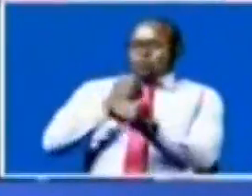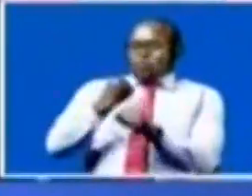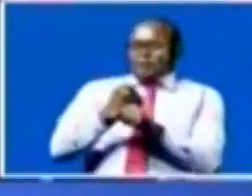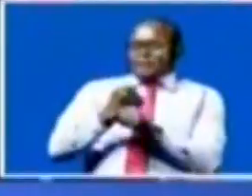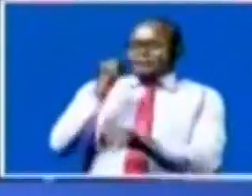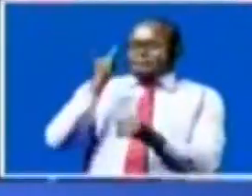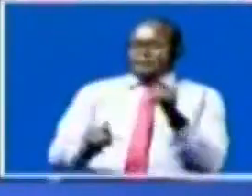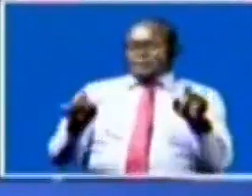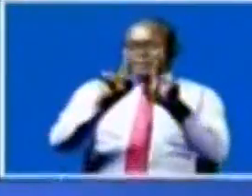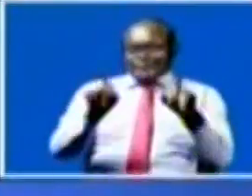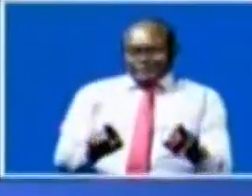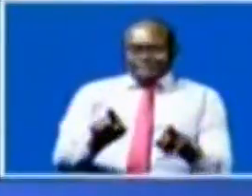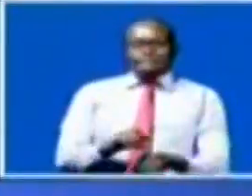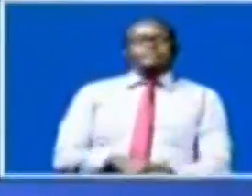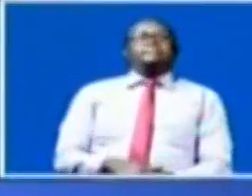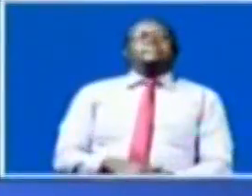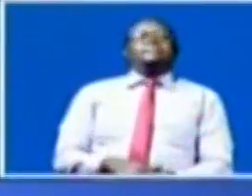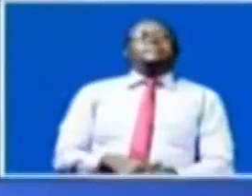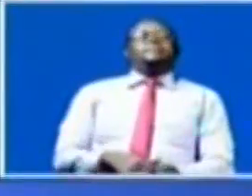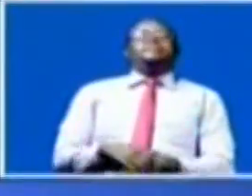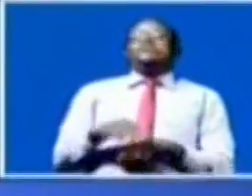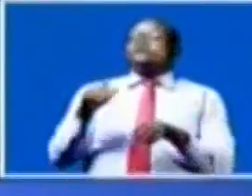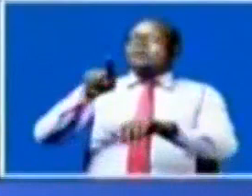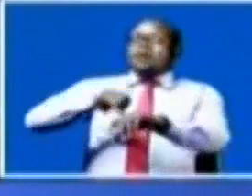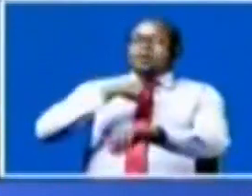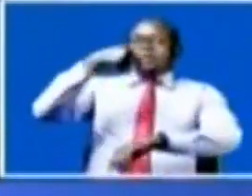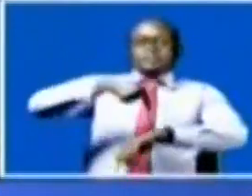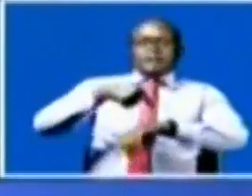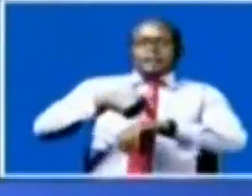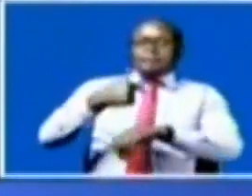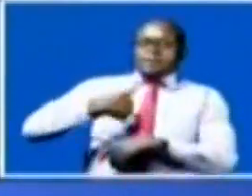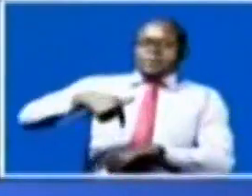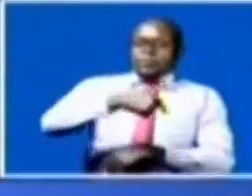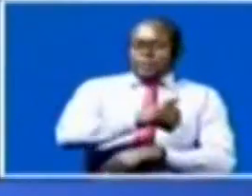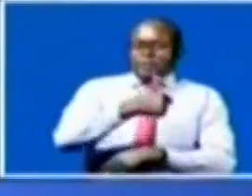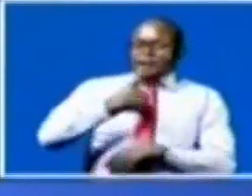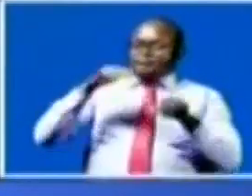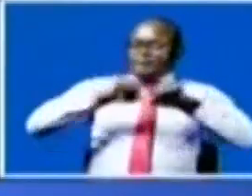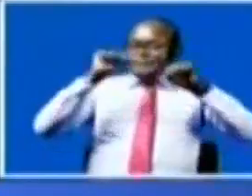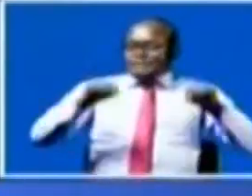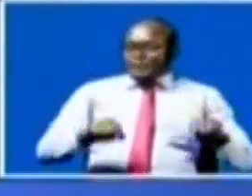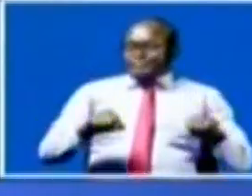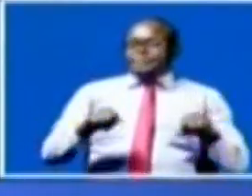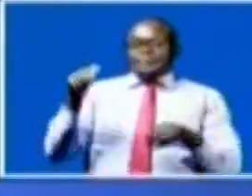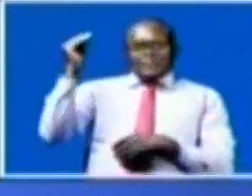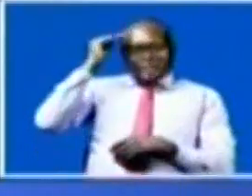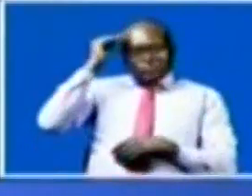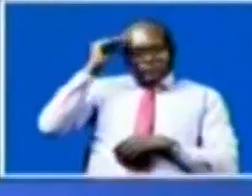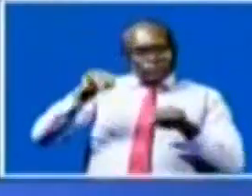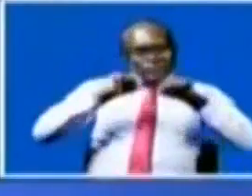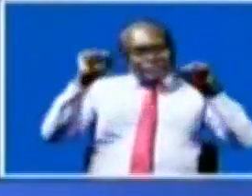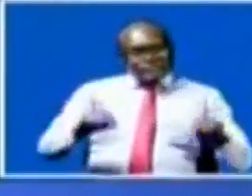final examinations. For a very long time, we have run a system, an education